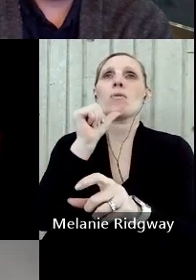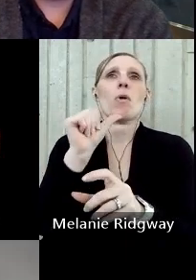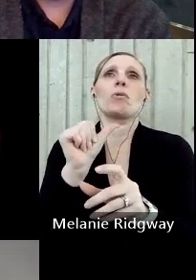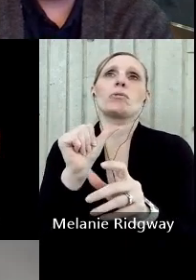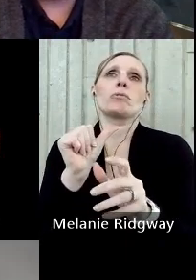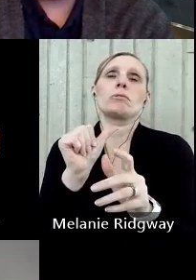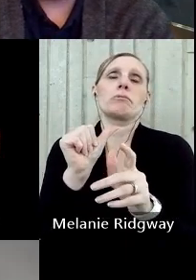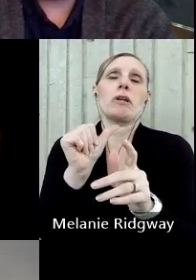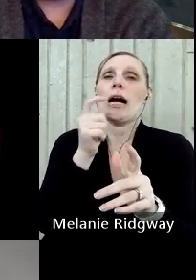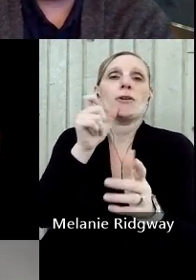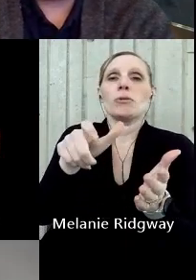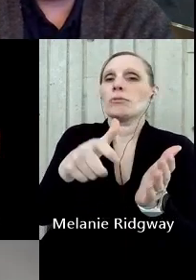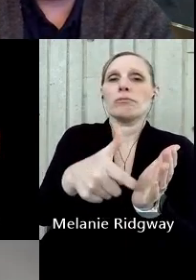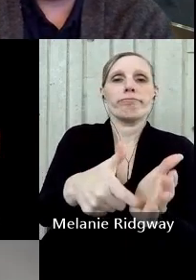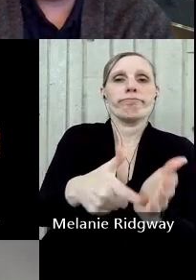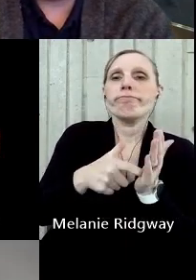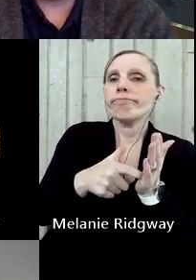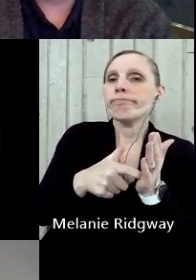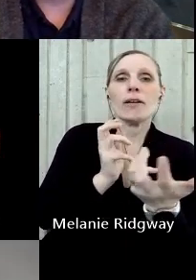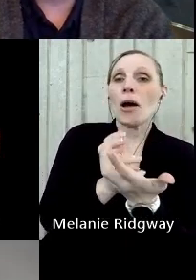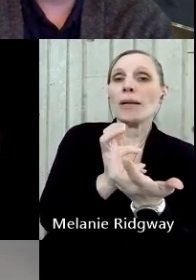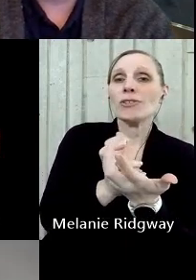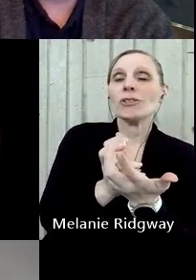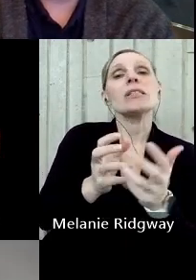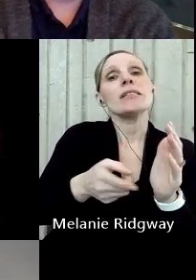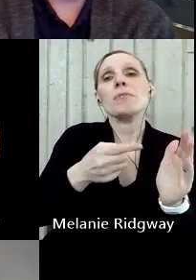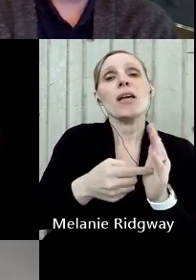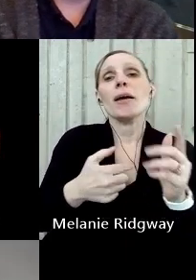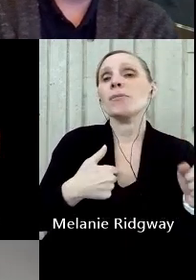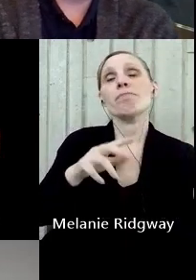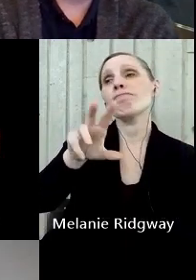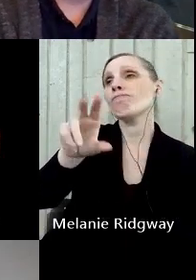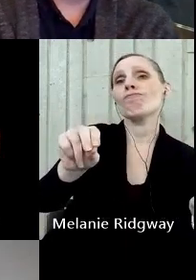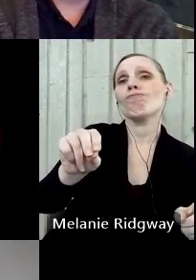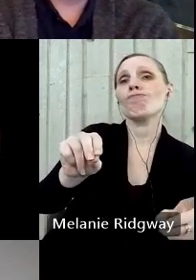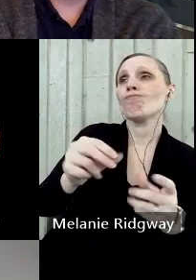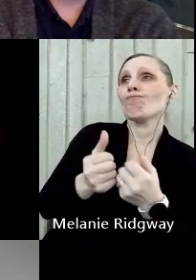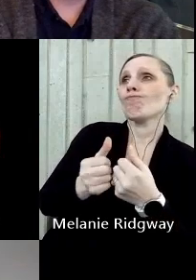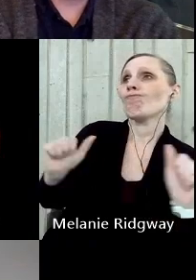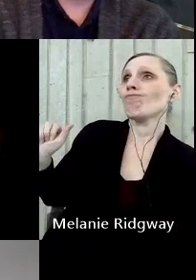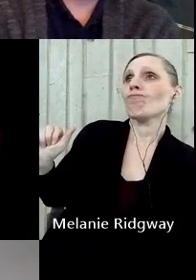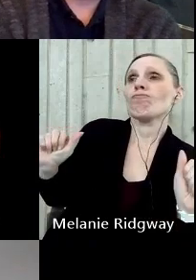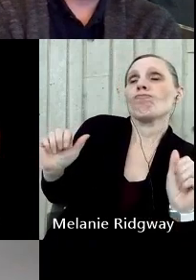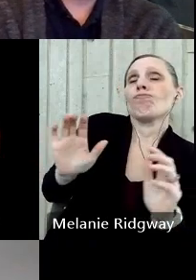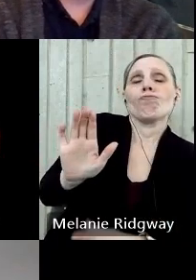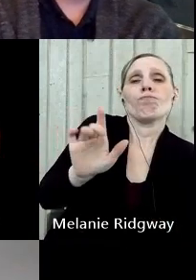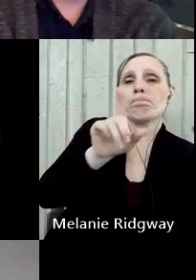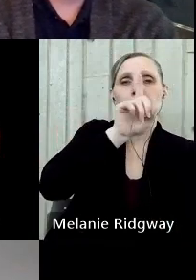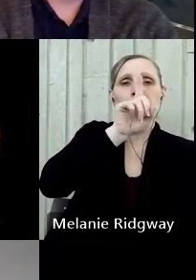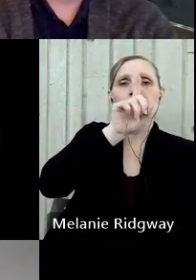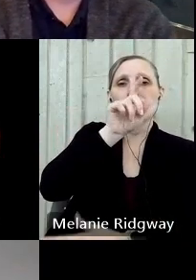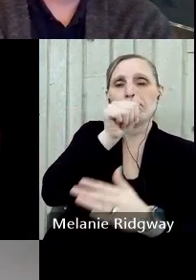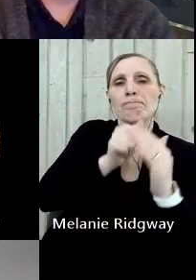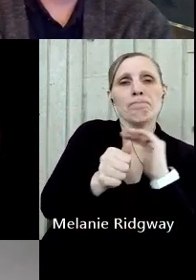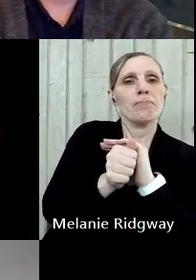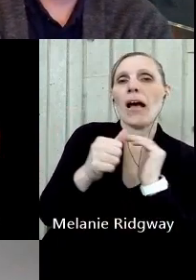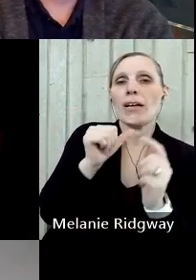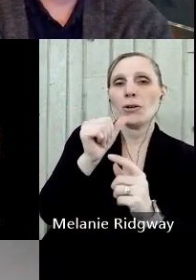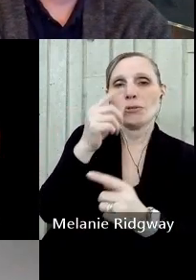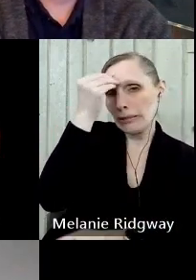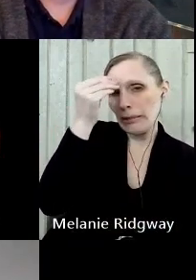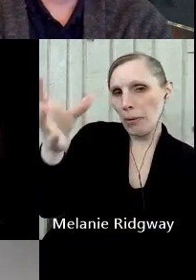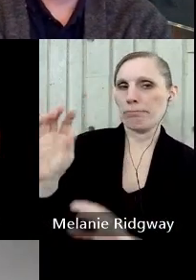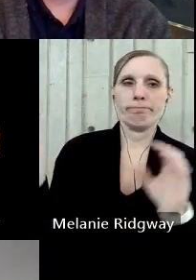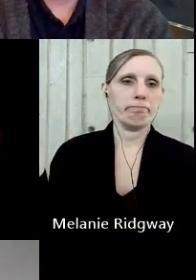no. I sometimes treat it as they need to know what they need to know. If an